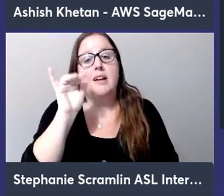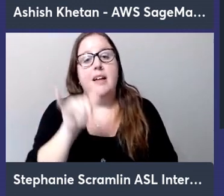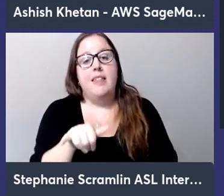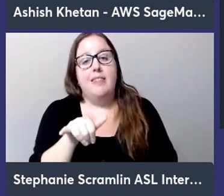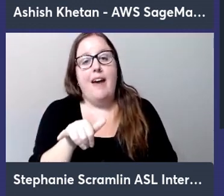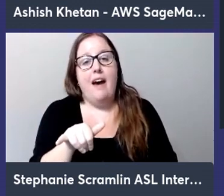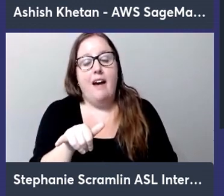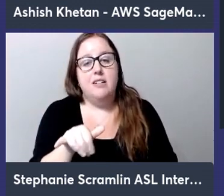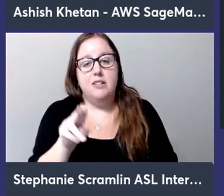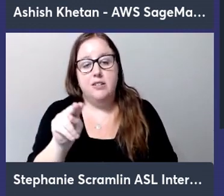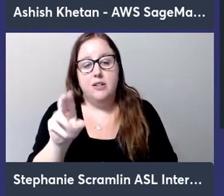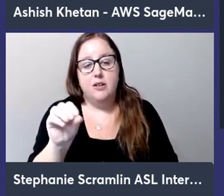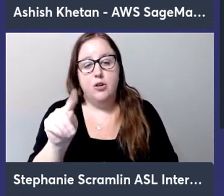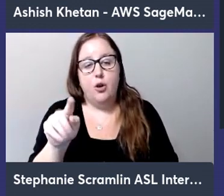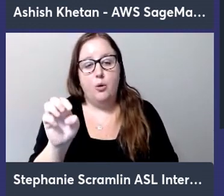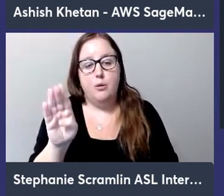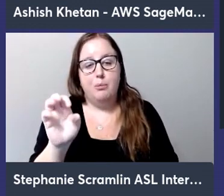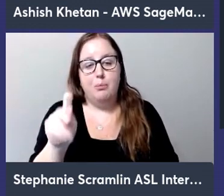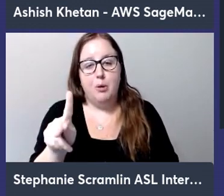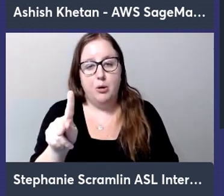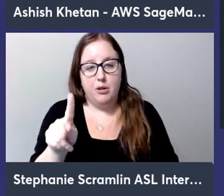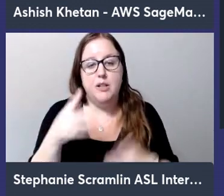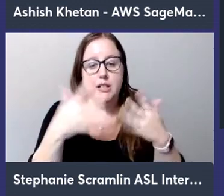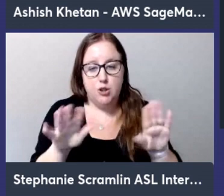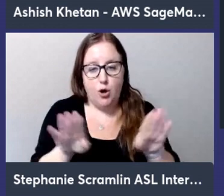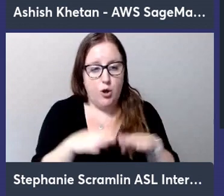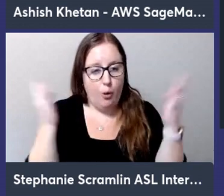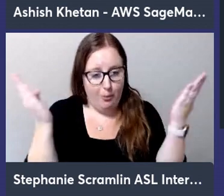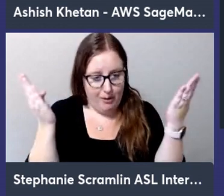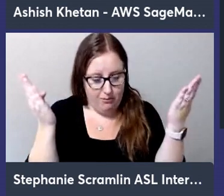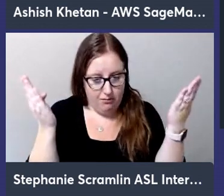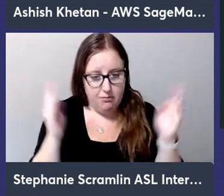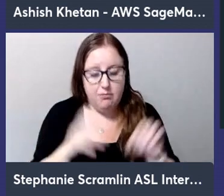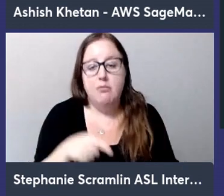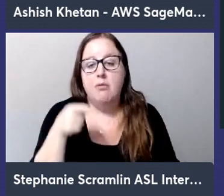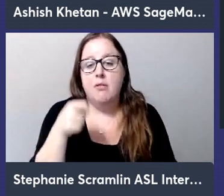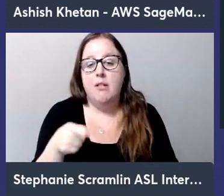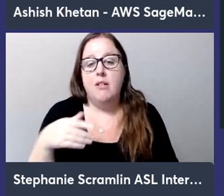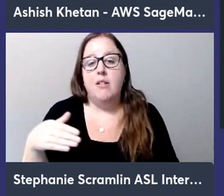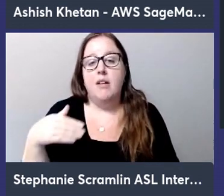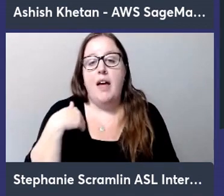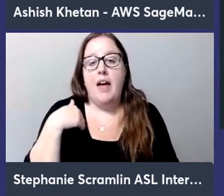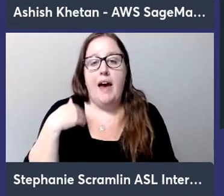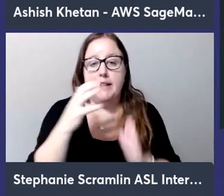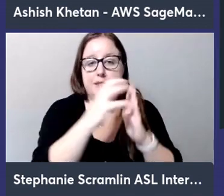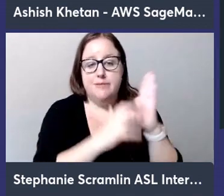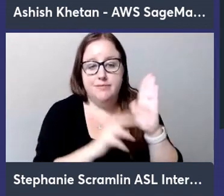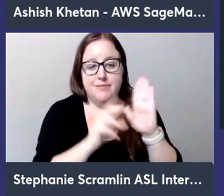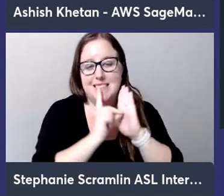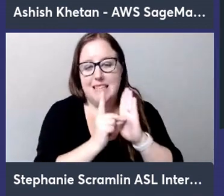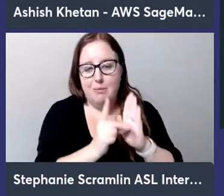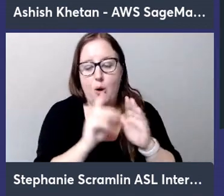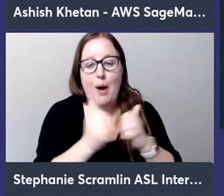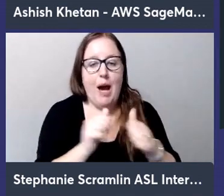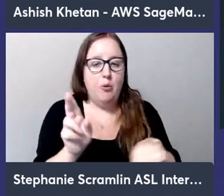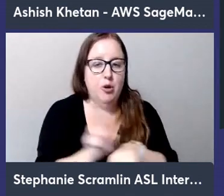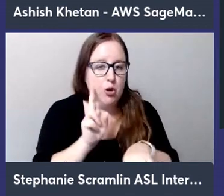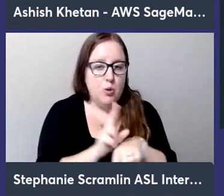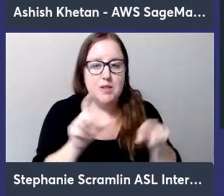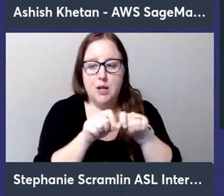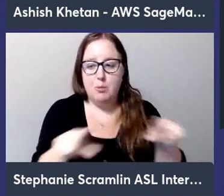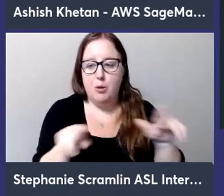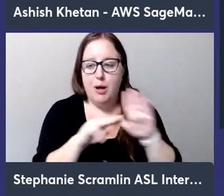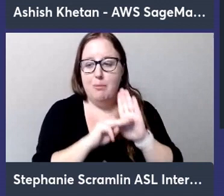notebook, let me see, this notebook is already open. So this notebook has the entire demonstration, how to use the deployed